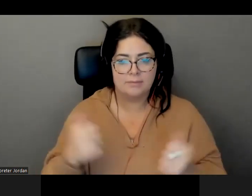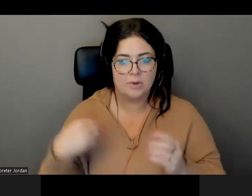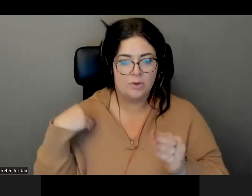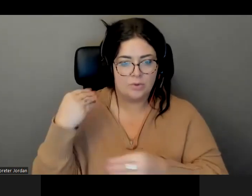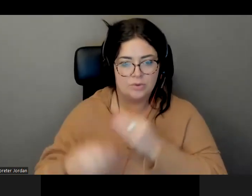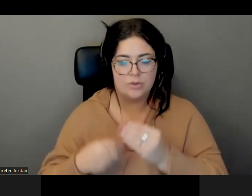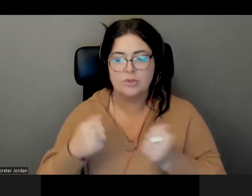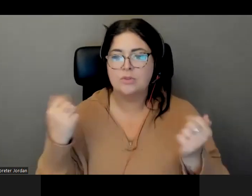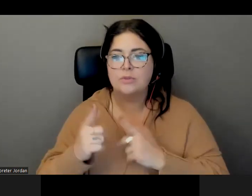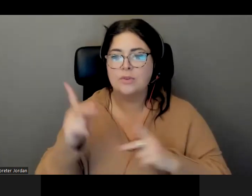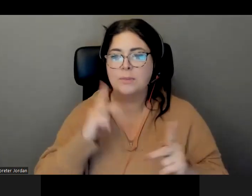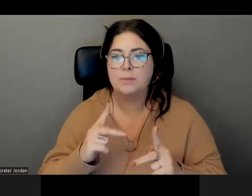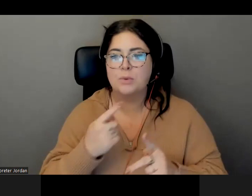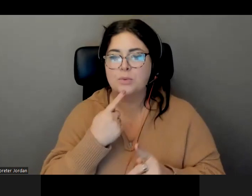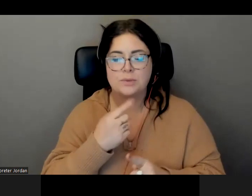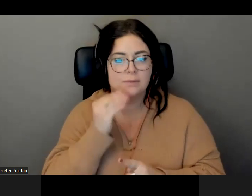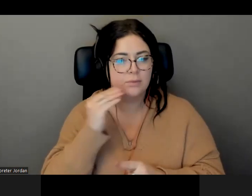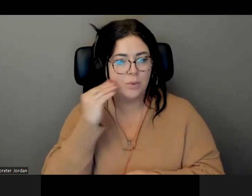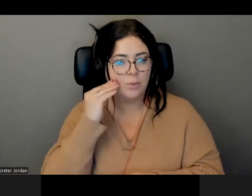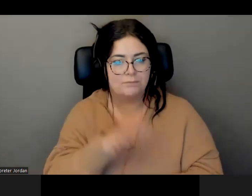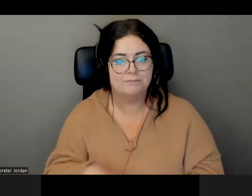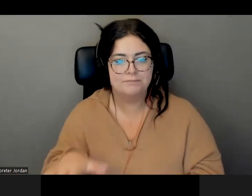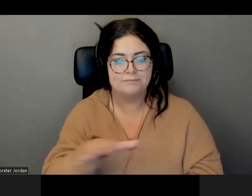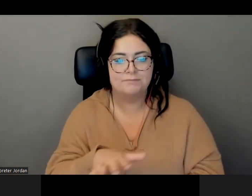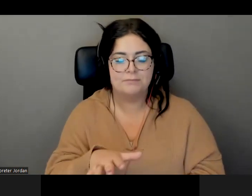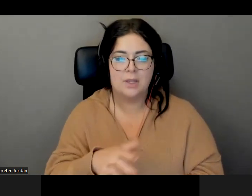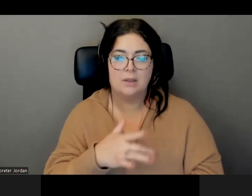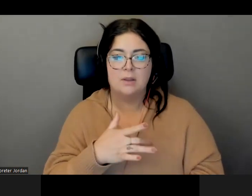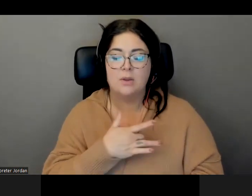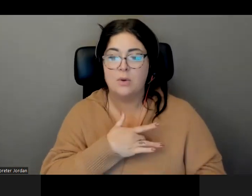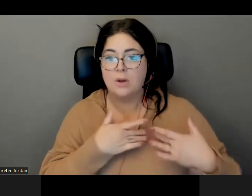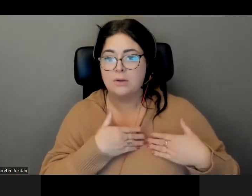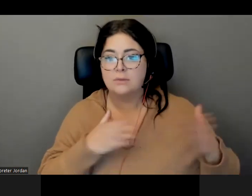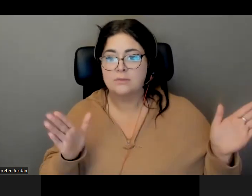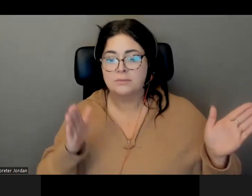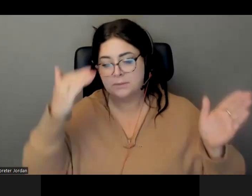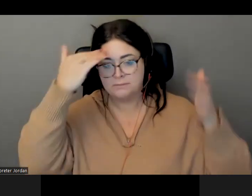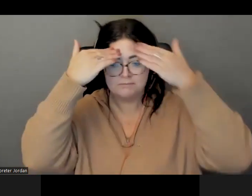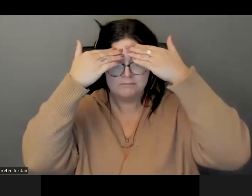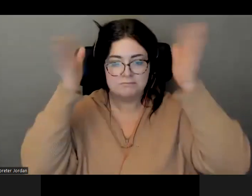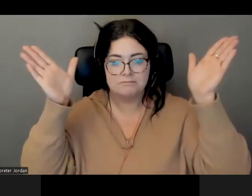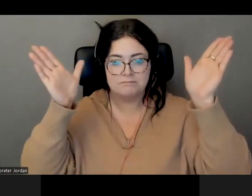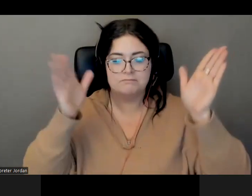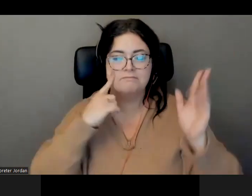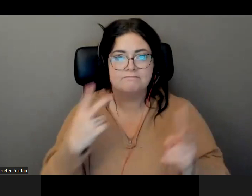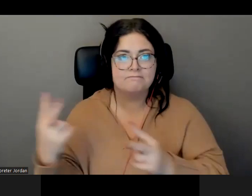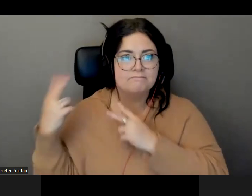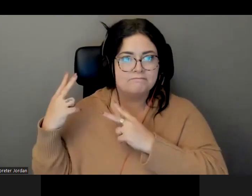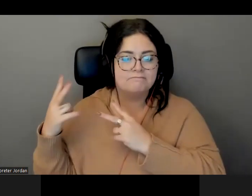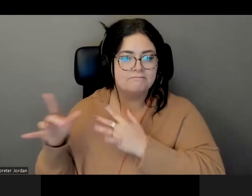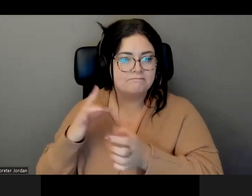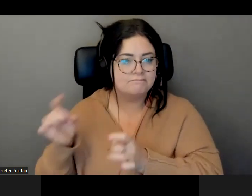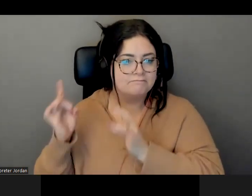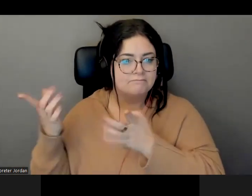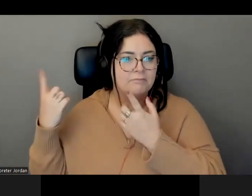of all who call it home. As we open our hearts and minds to the past, we commit ourselves to working